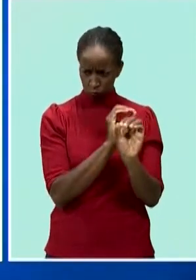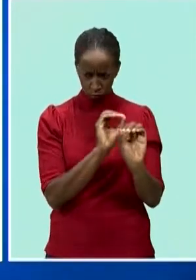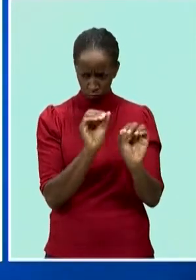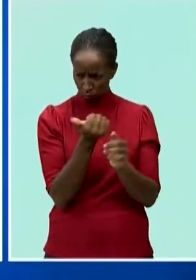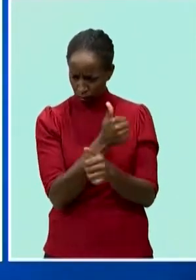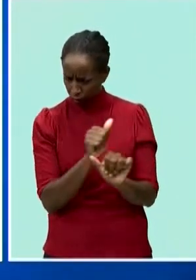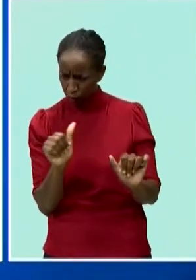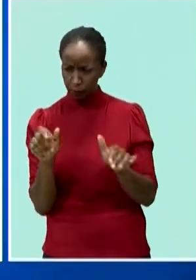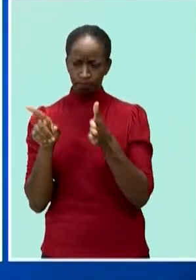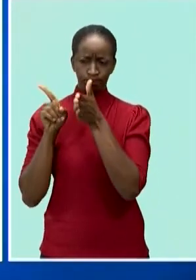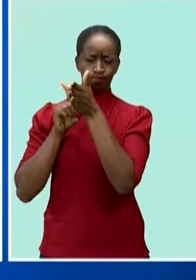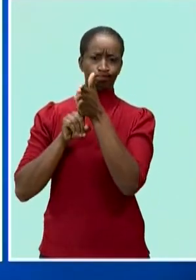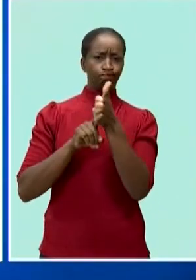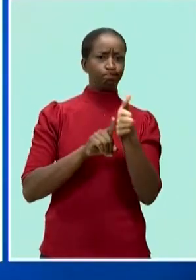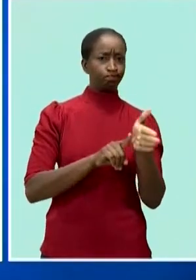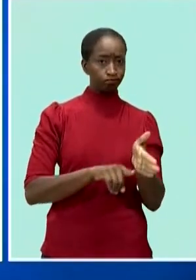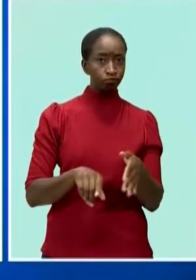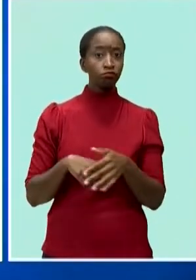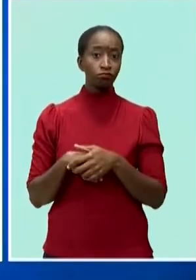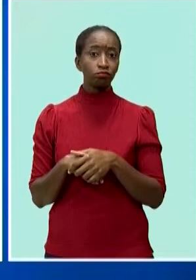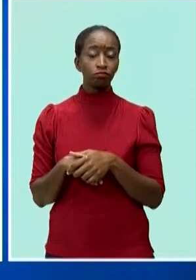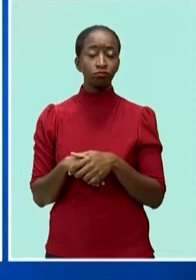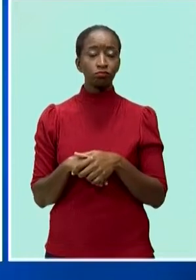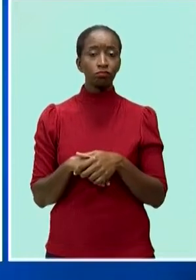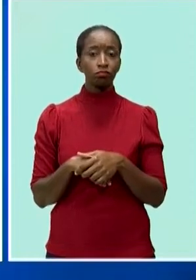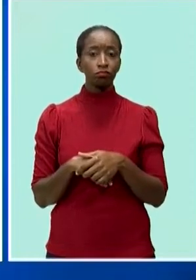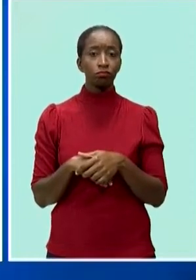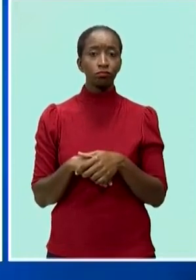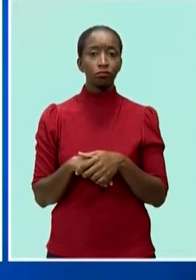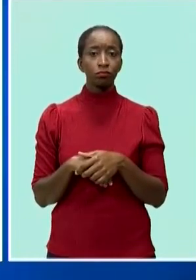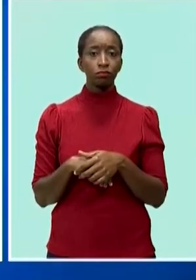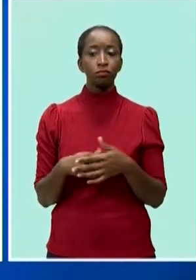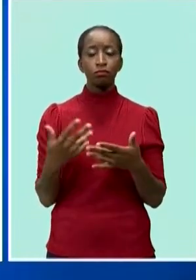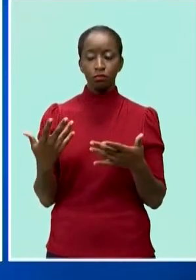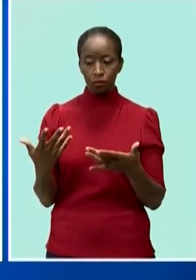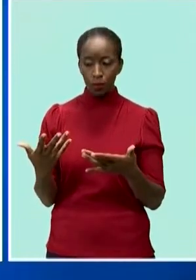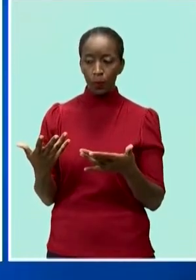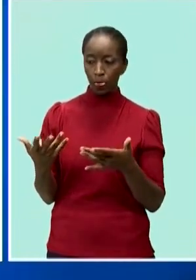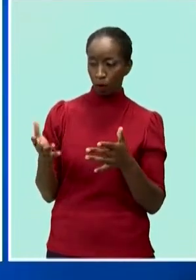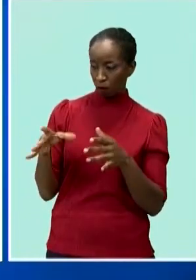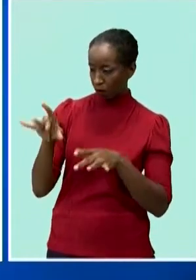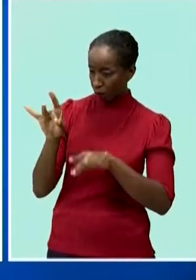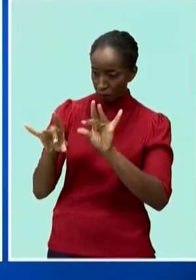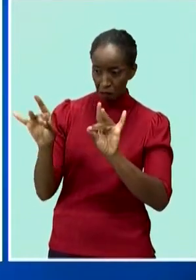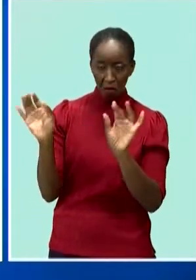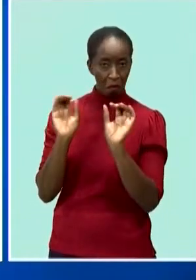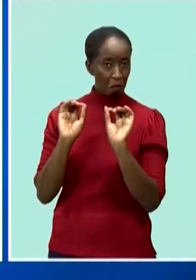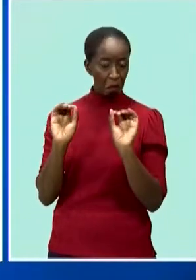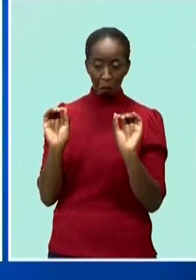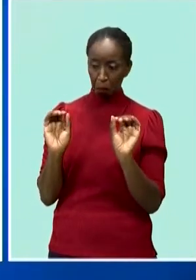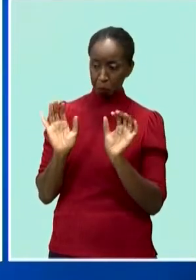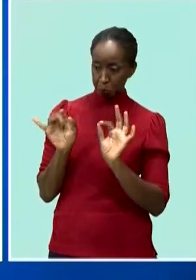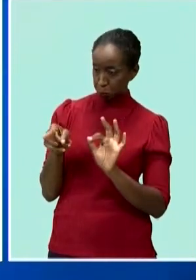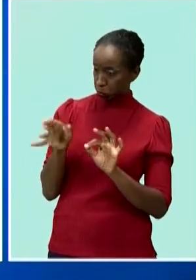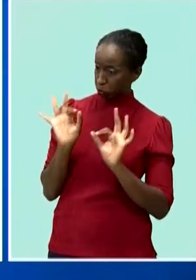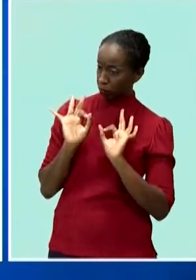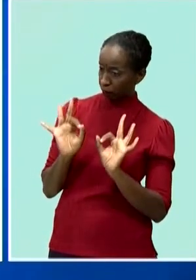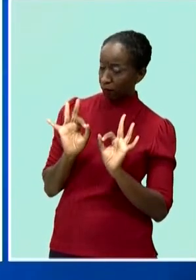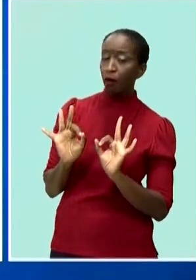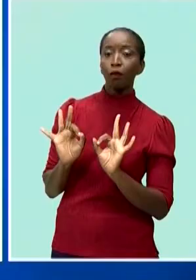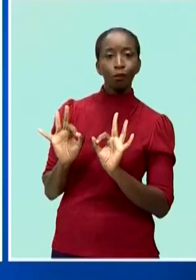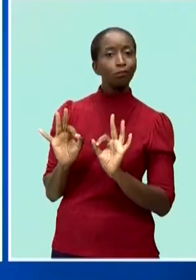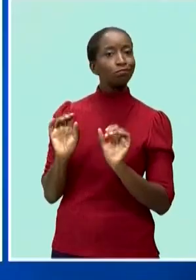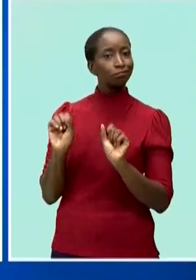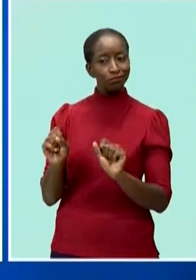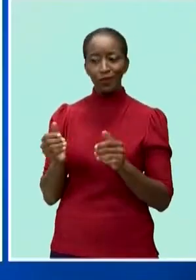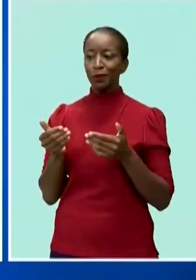sir, before we get into issuing licenses and these kinds of things to persons who seek to do business in